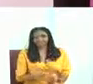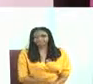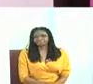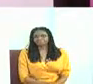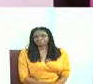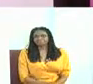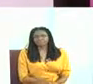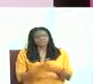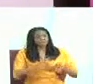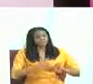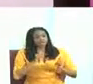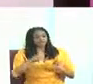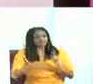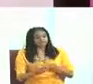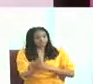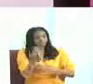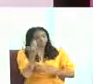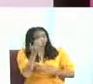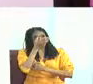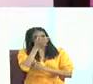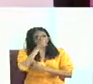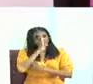But this morning, God gave me